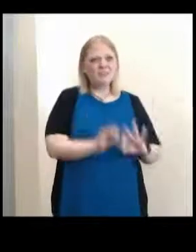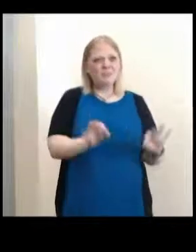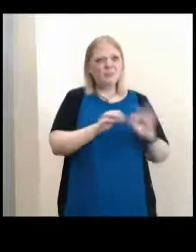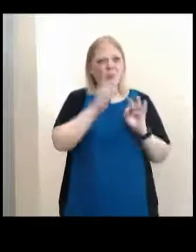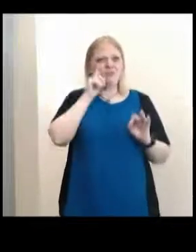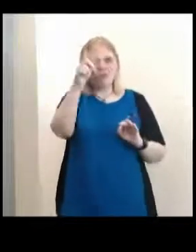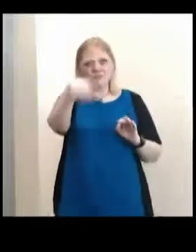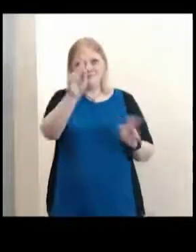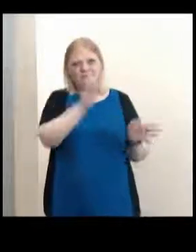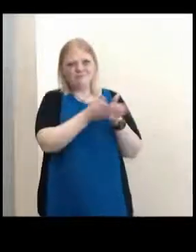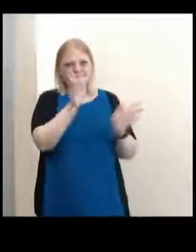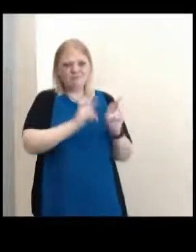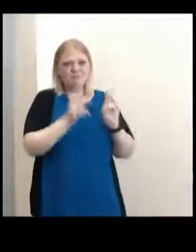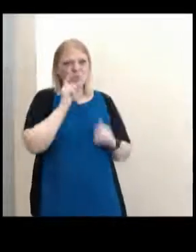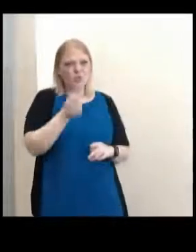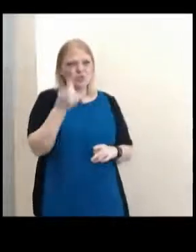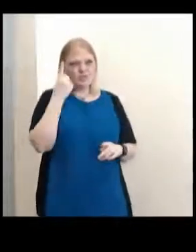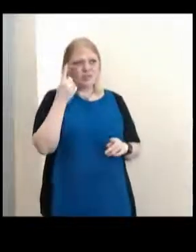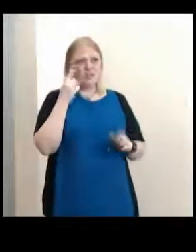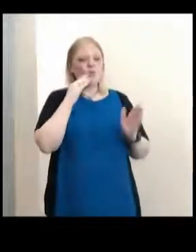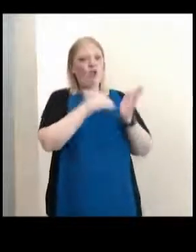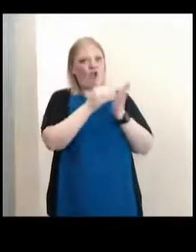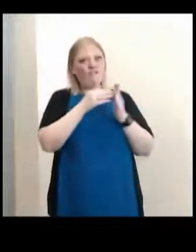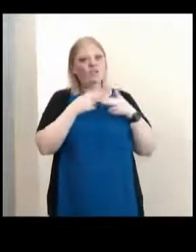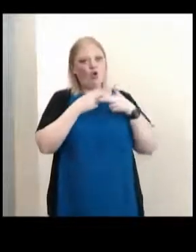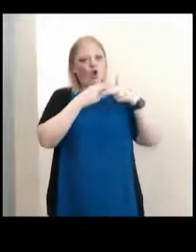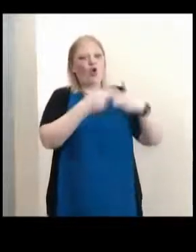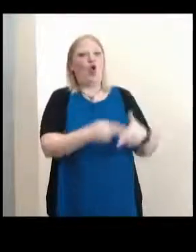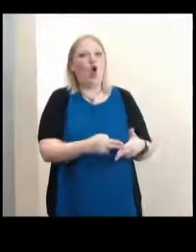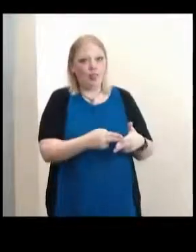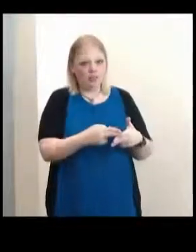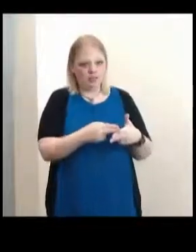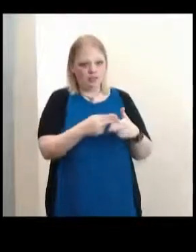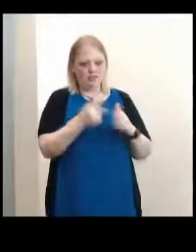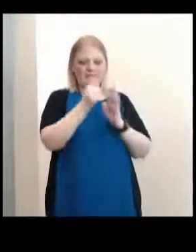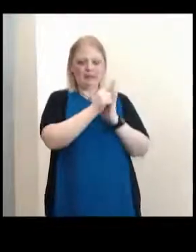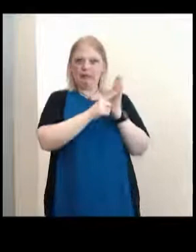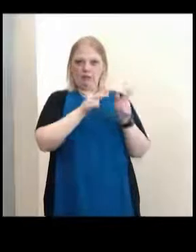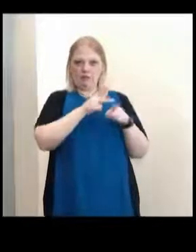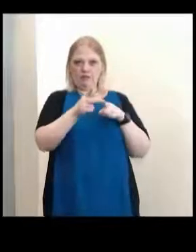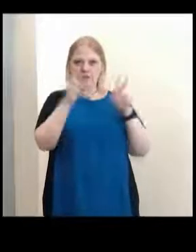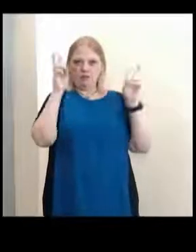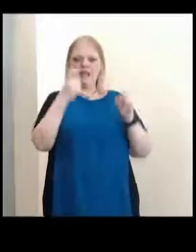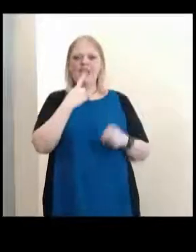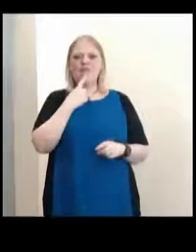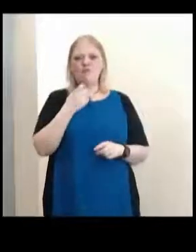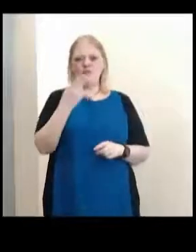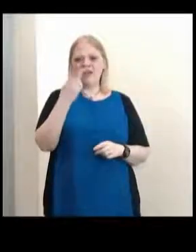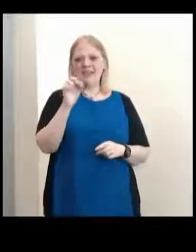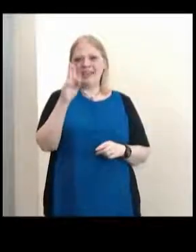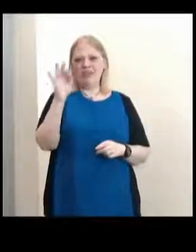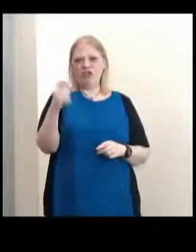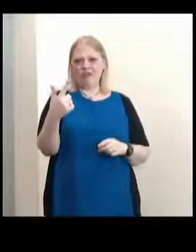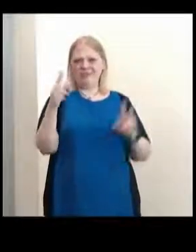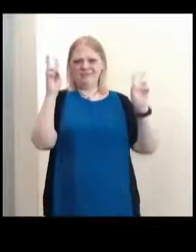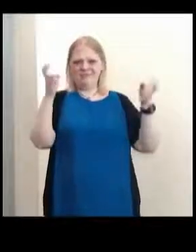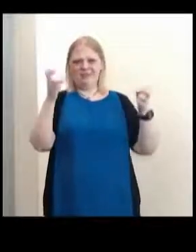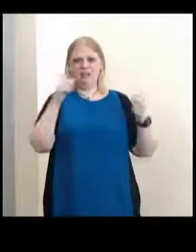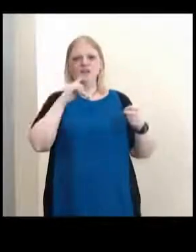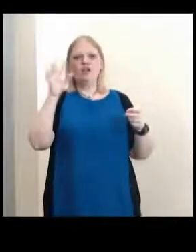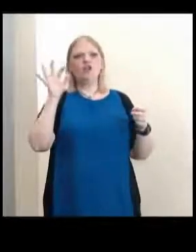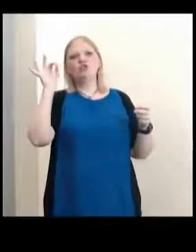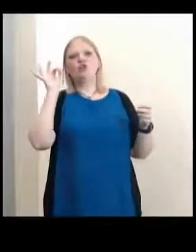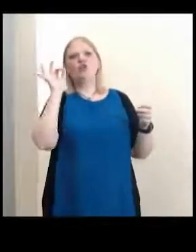to understand that this is, as we often call in the legal profession, a red herring. They're throwing something out there to make it sound